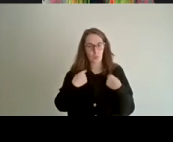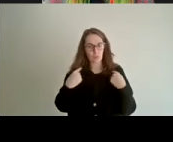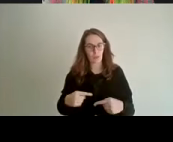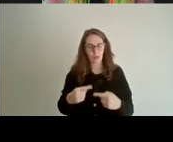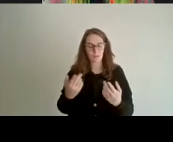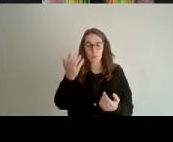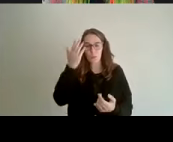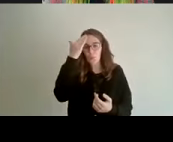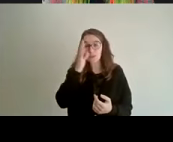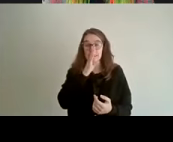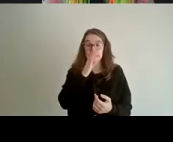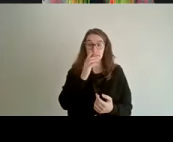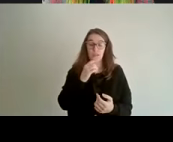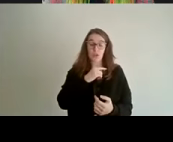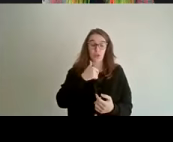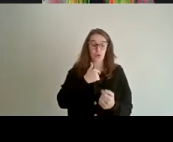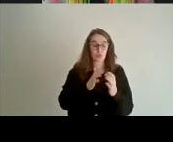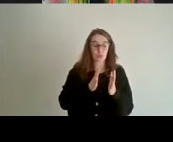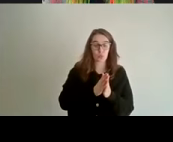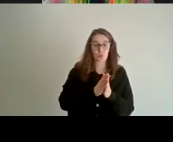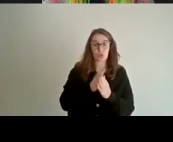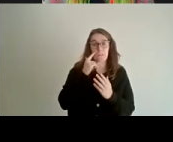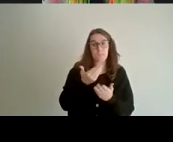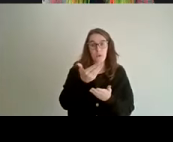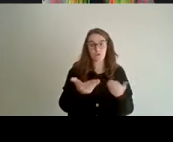to bring the differences to attention.